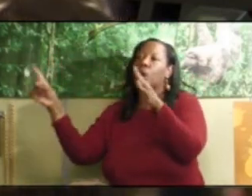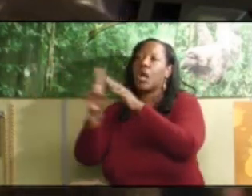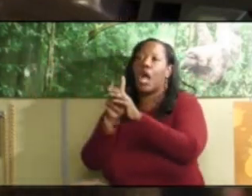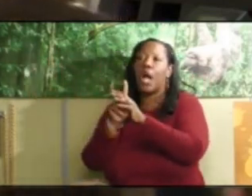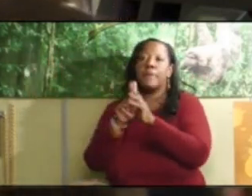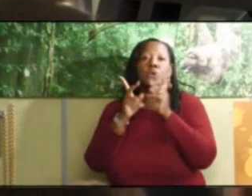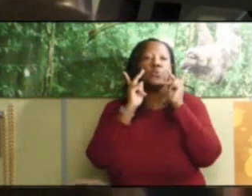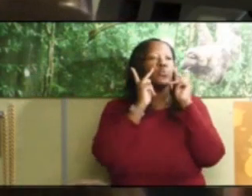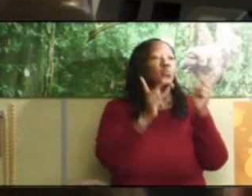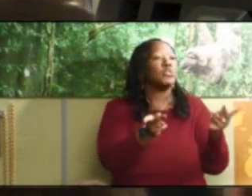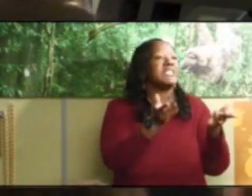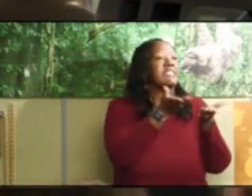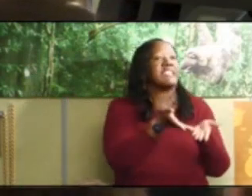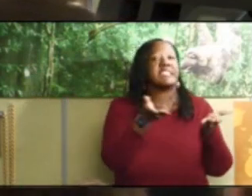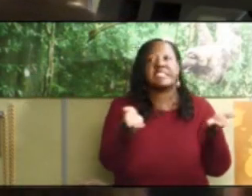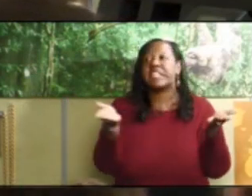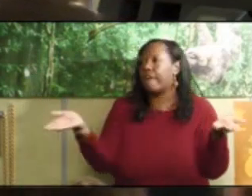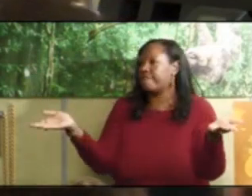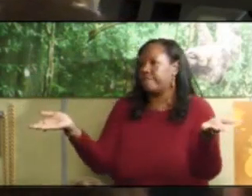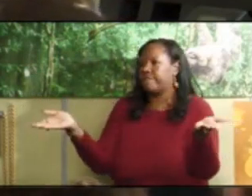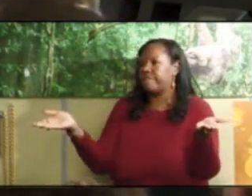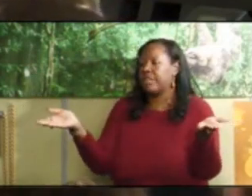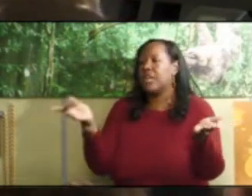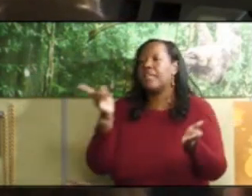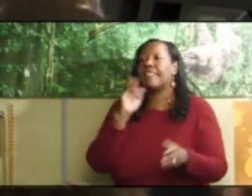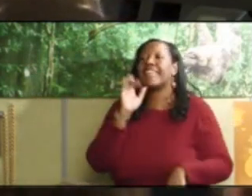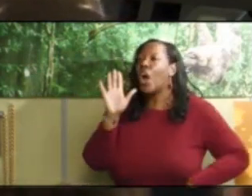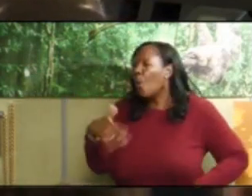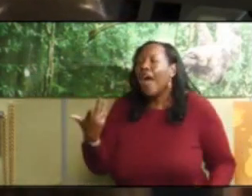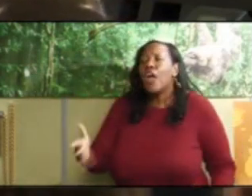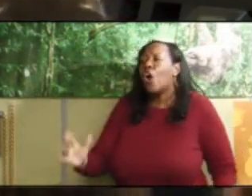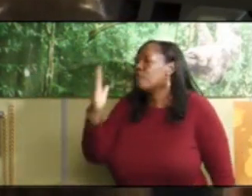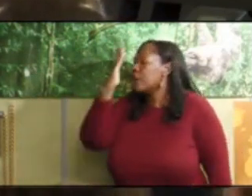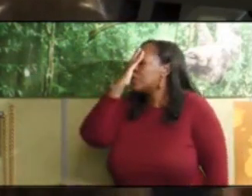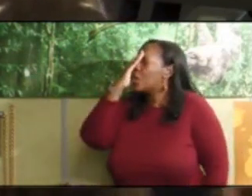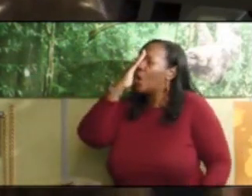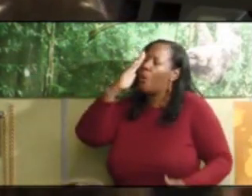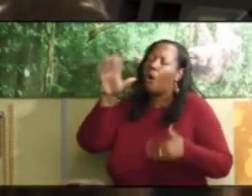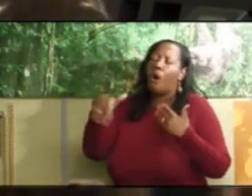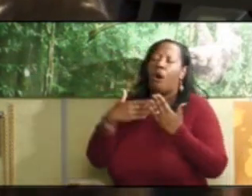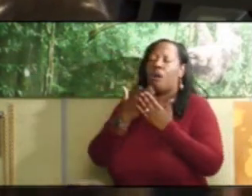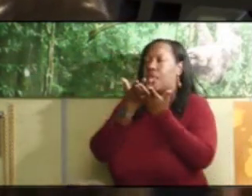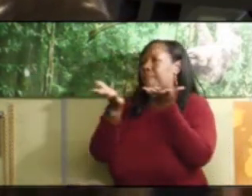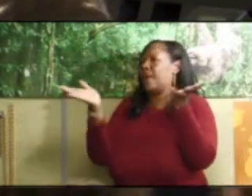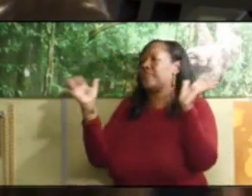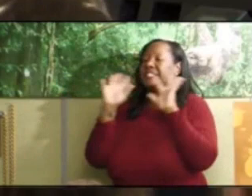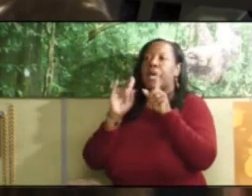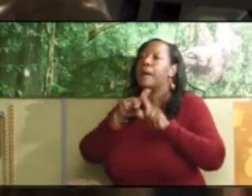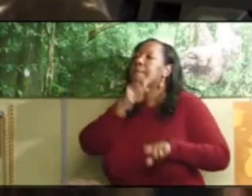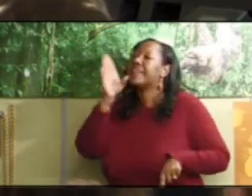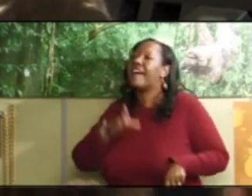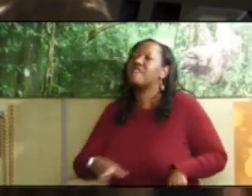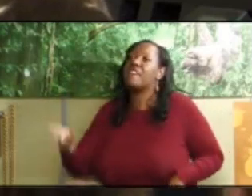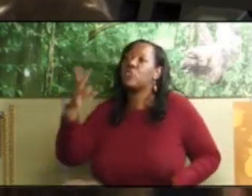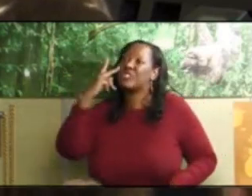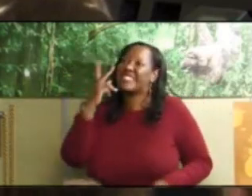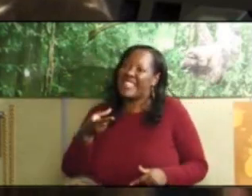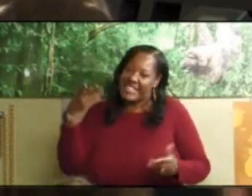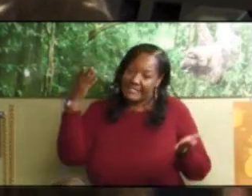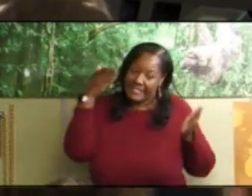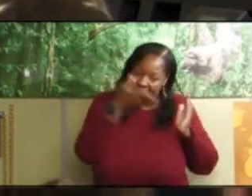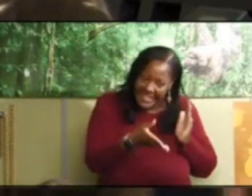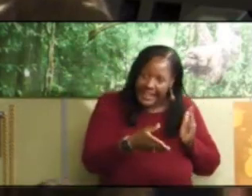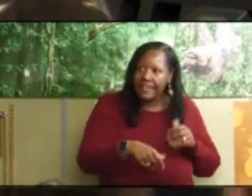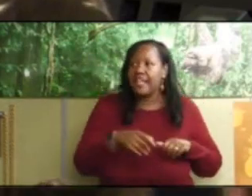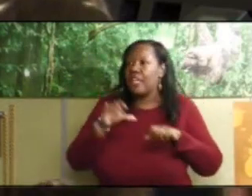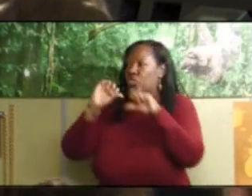the stuff. Sometimes they might be like, okay, I know all about this, but I've never seen the bowl. I want to go see the bowl. I want to go see this